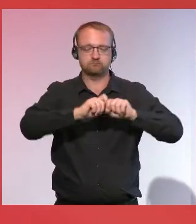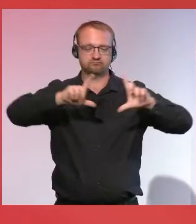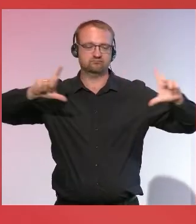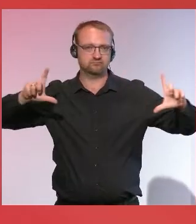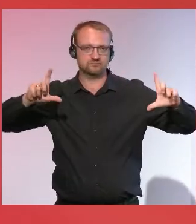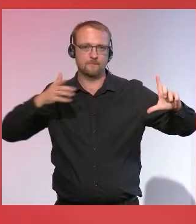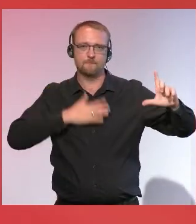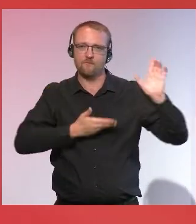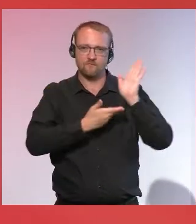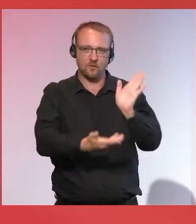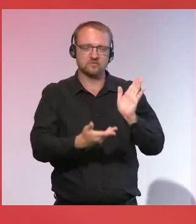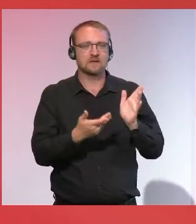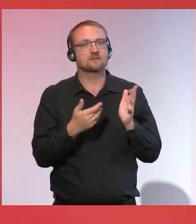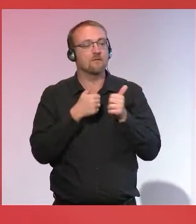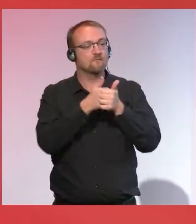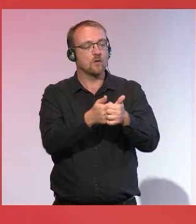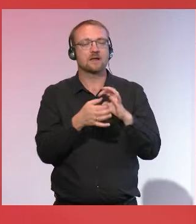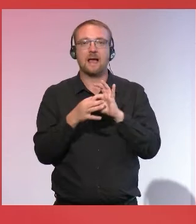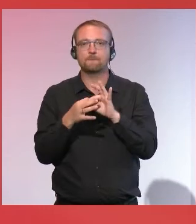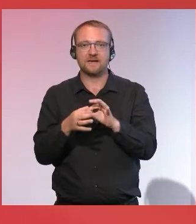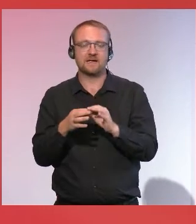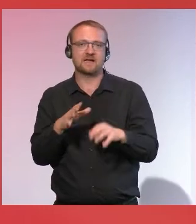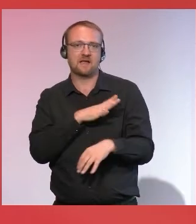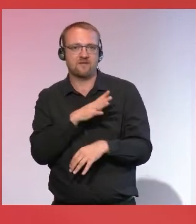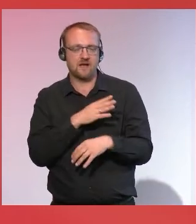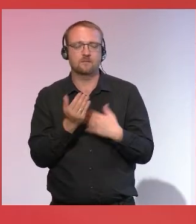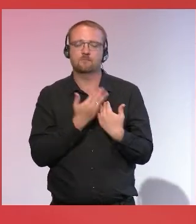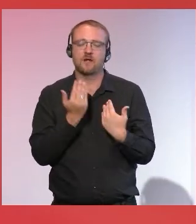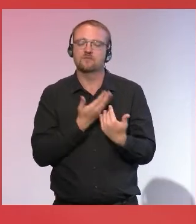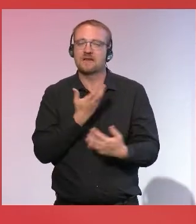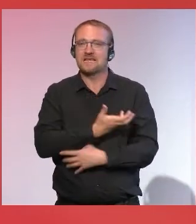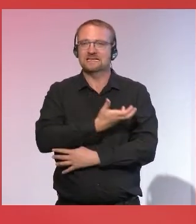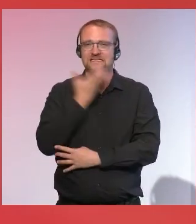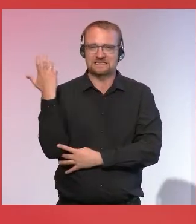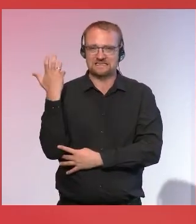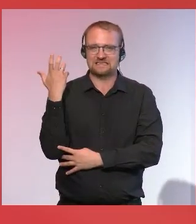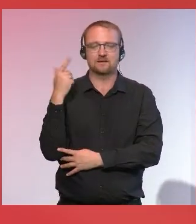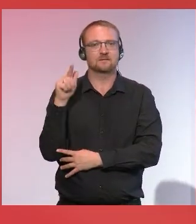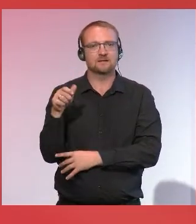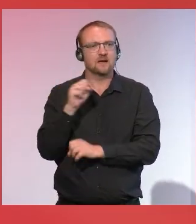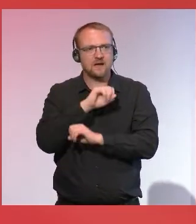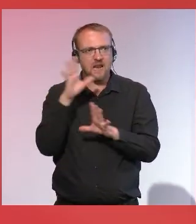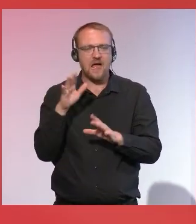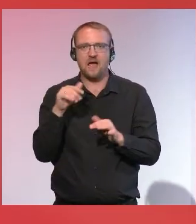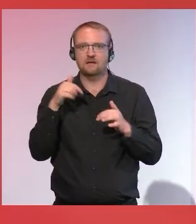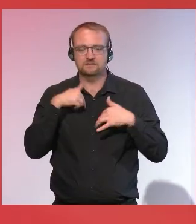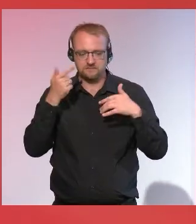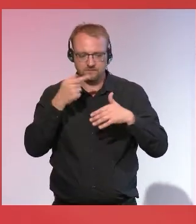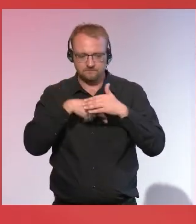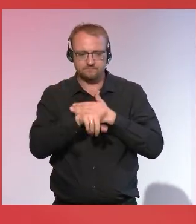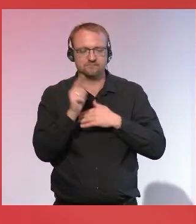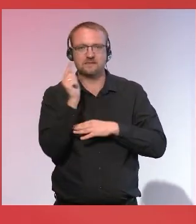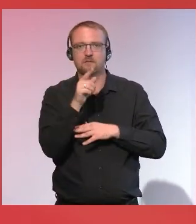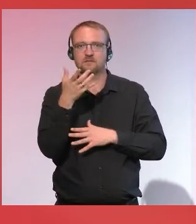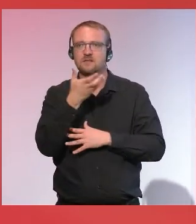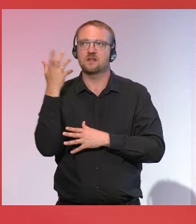heat. But obviously, you need an exposure to have an impact. So, for example, if you live in a hot country, but you go from your air-conditioned